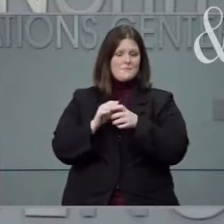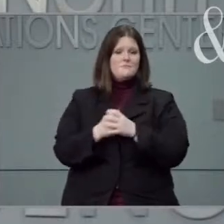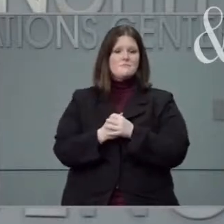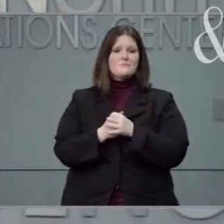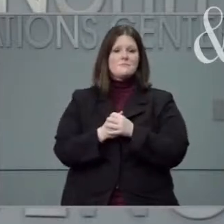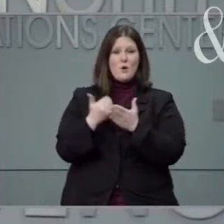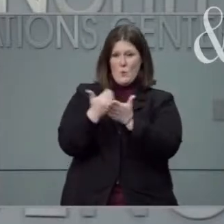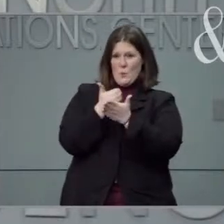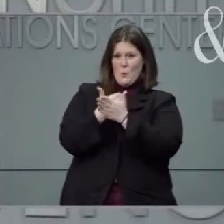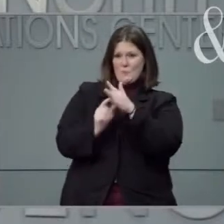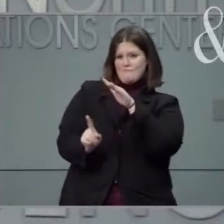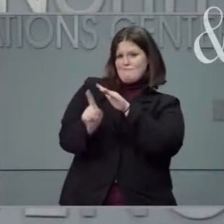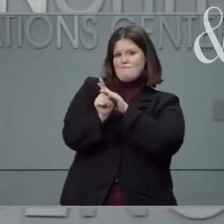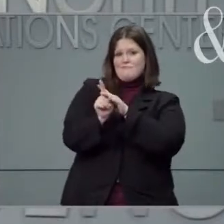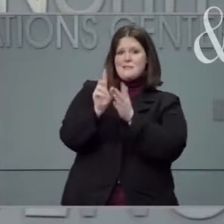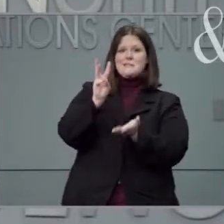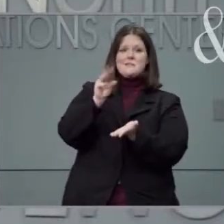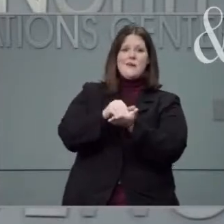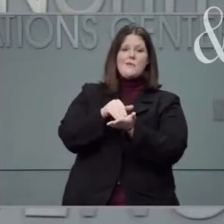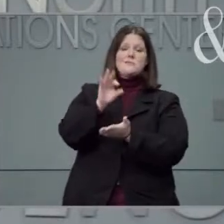6,952 new cases,